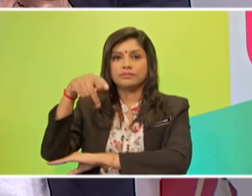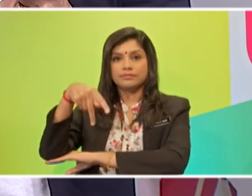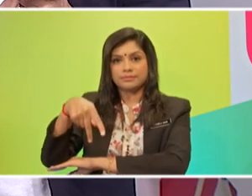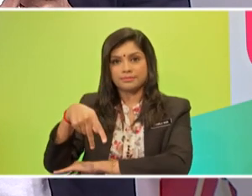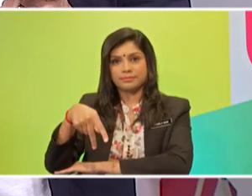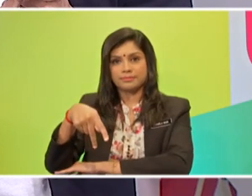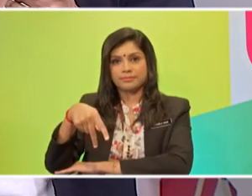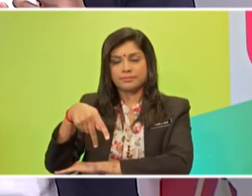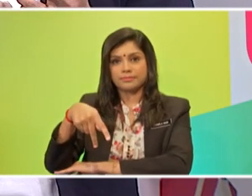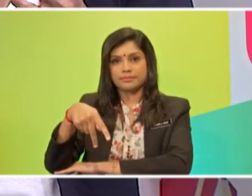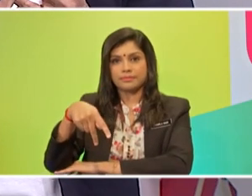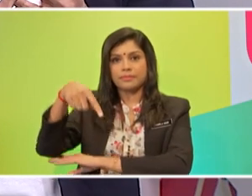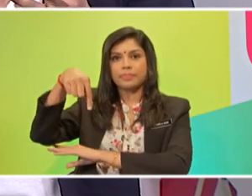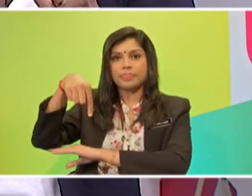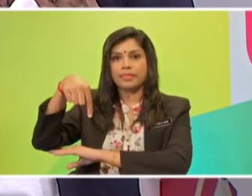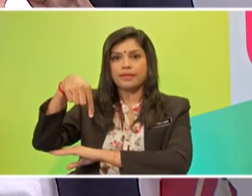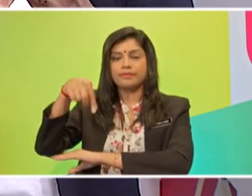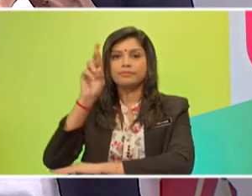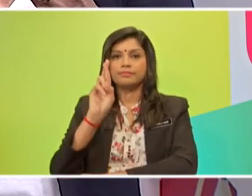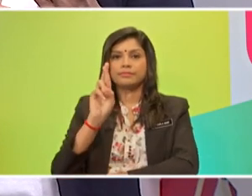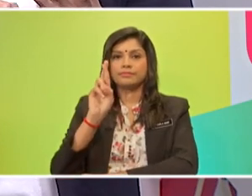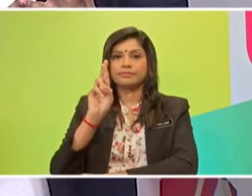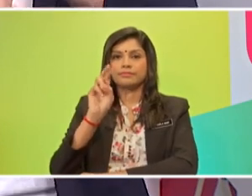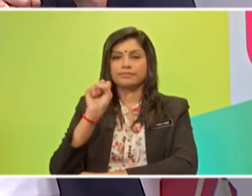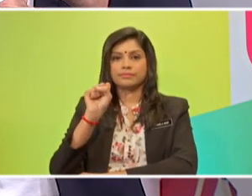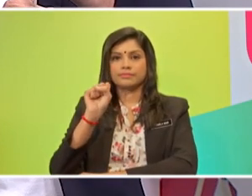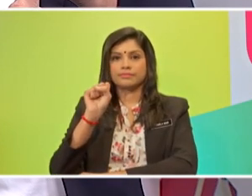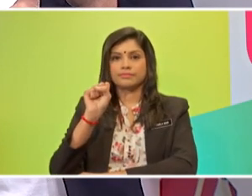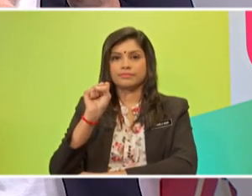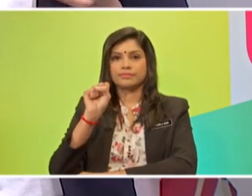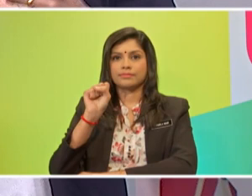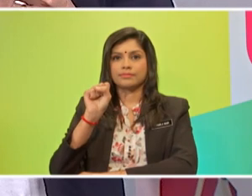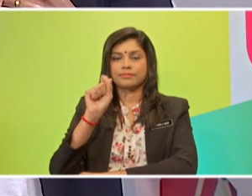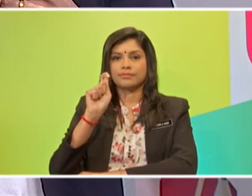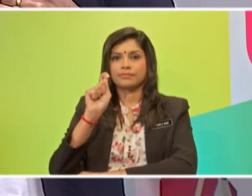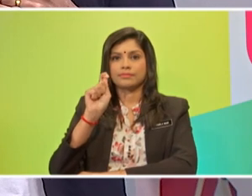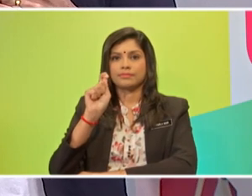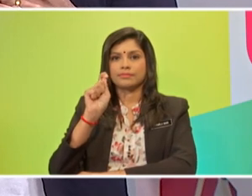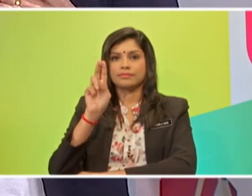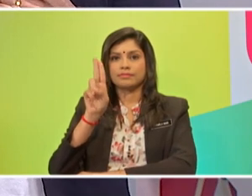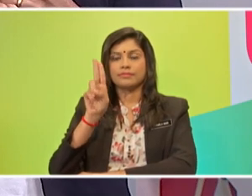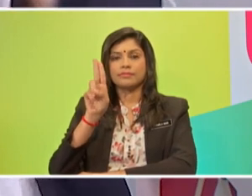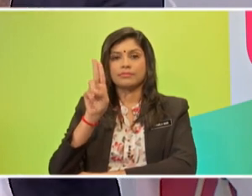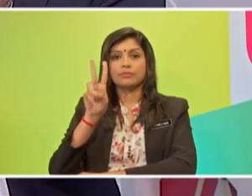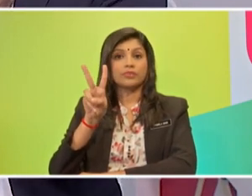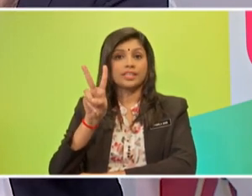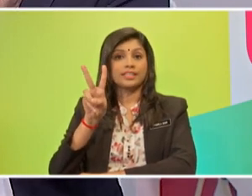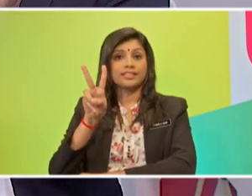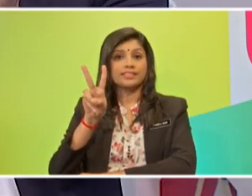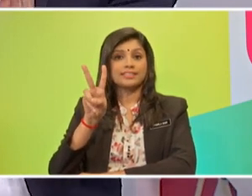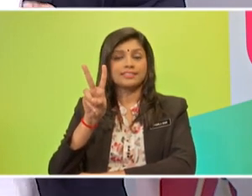P, Q, R, S, T, U, V,